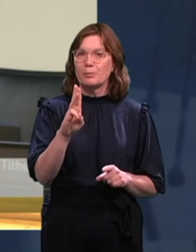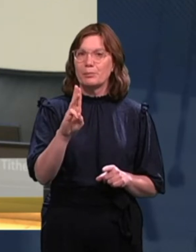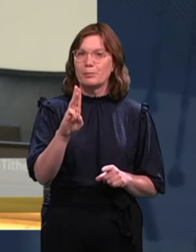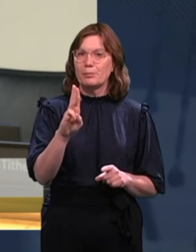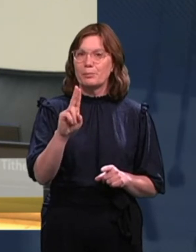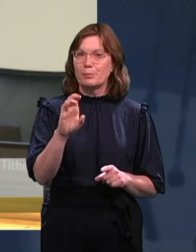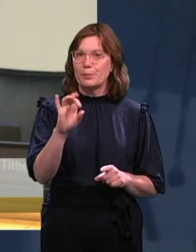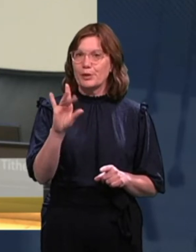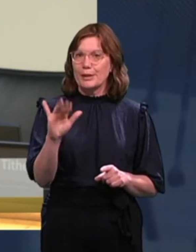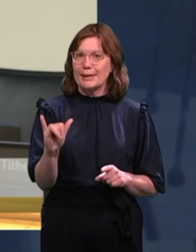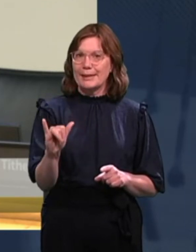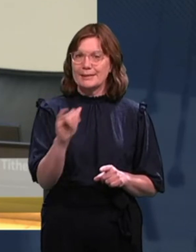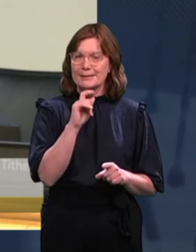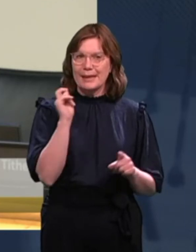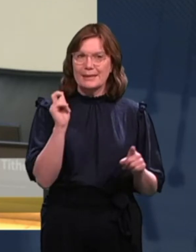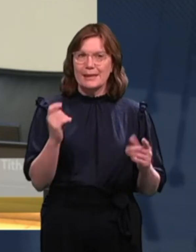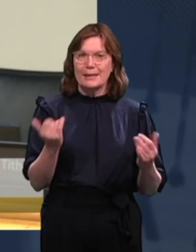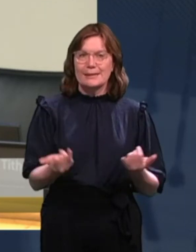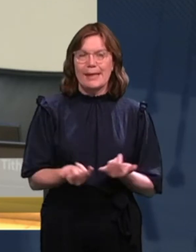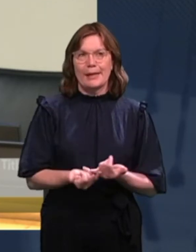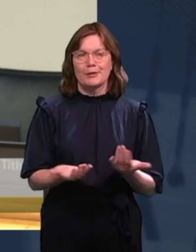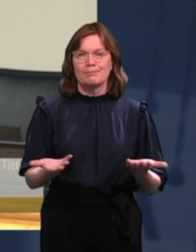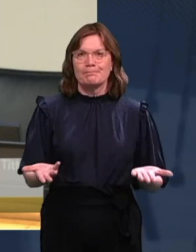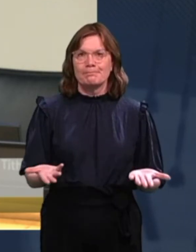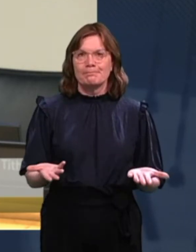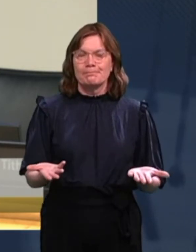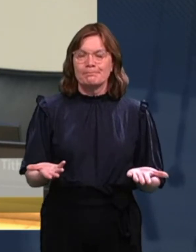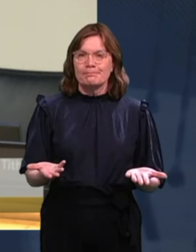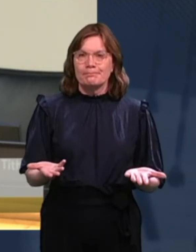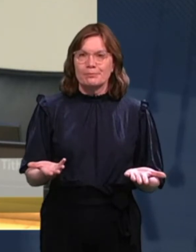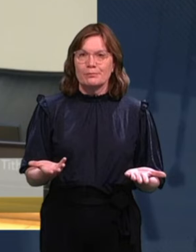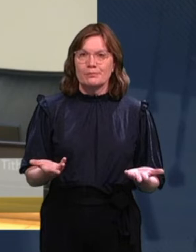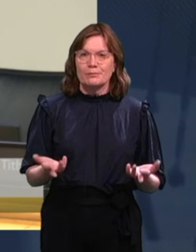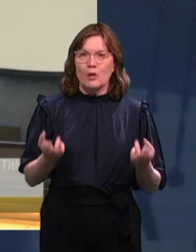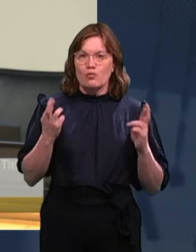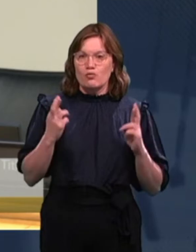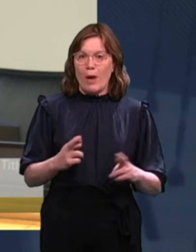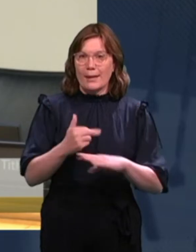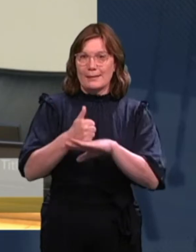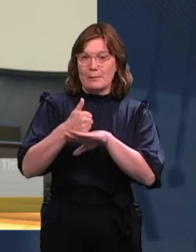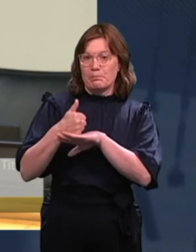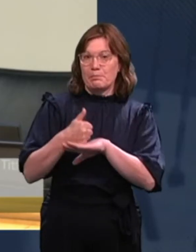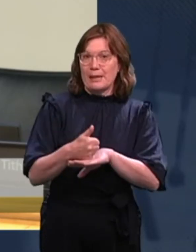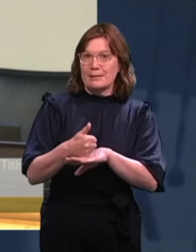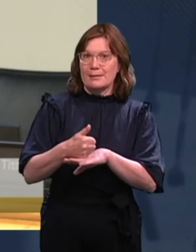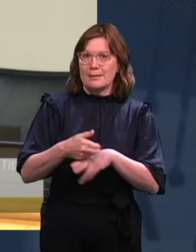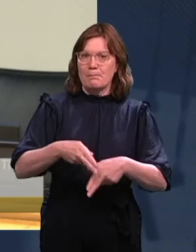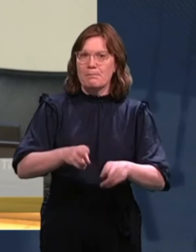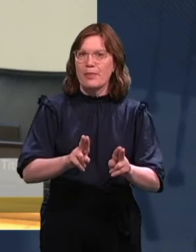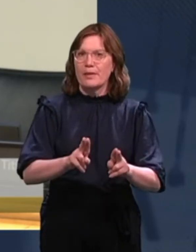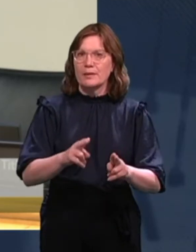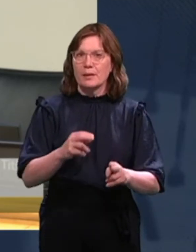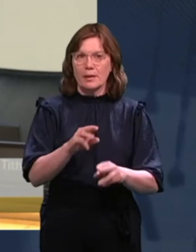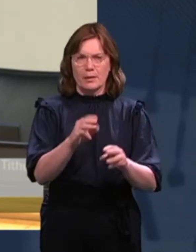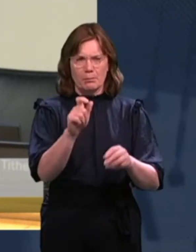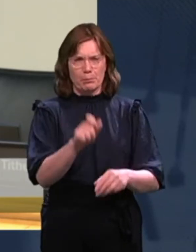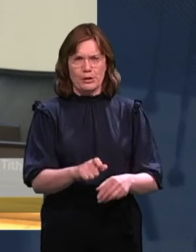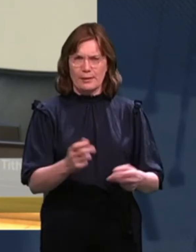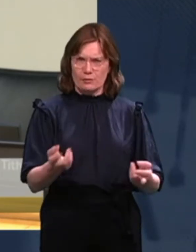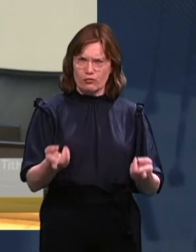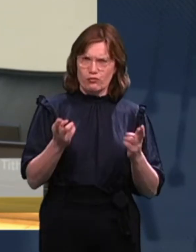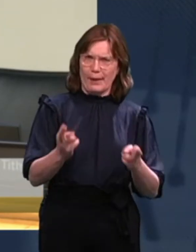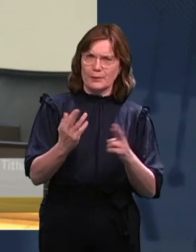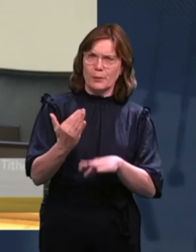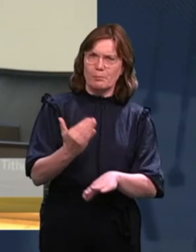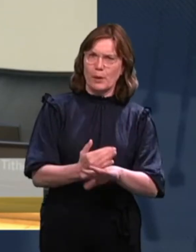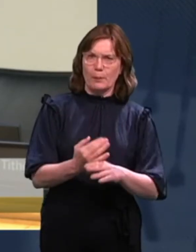It's that, like, in terms of, you know, a rights-based approach, people have the right to employment and they have the right to